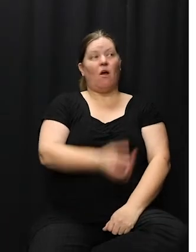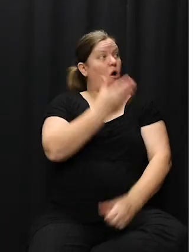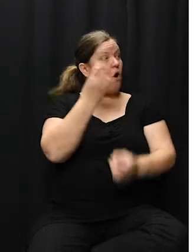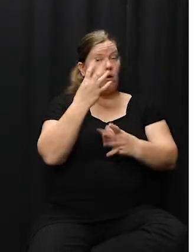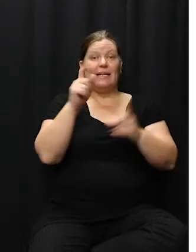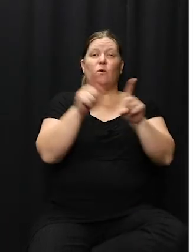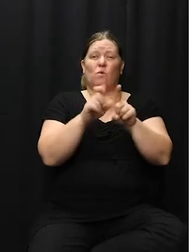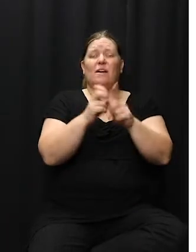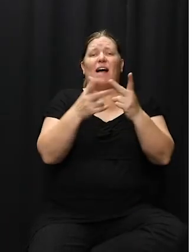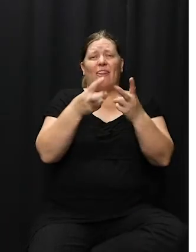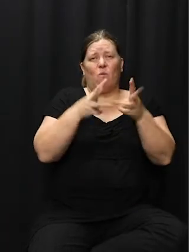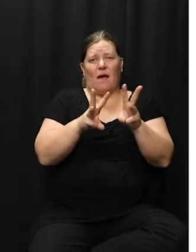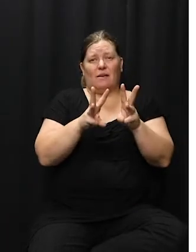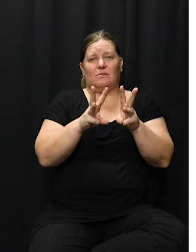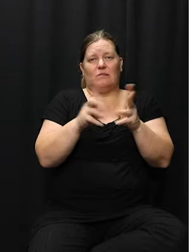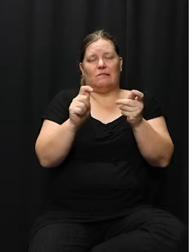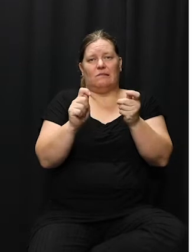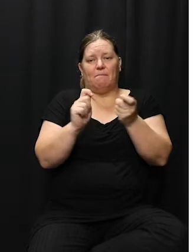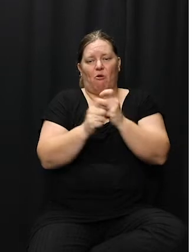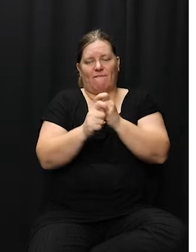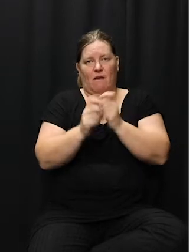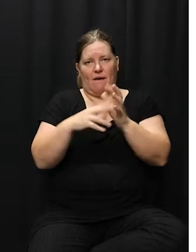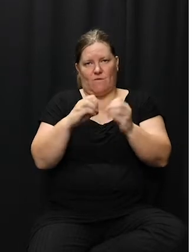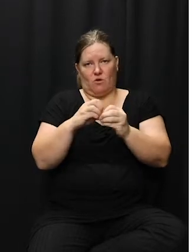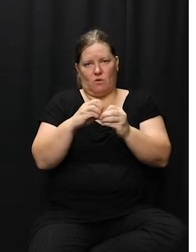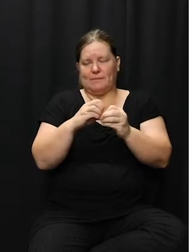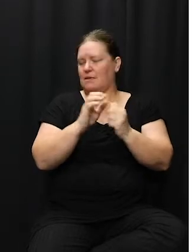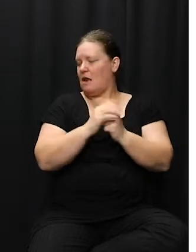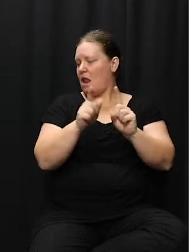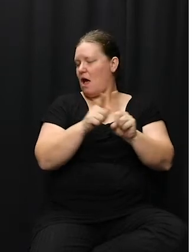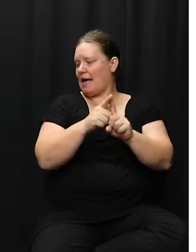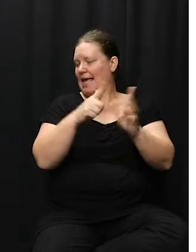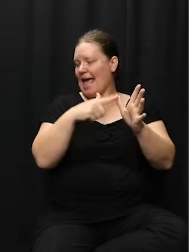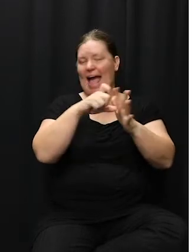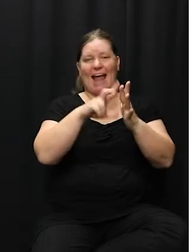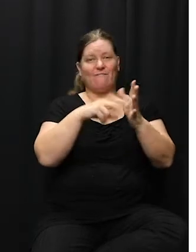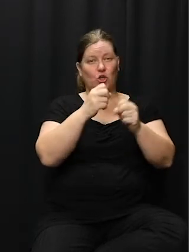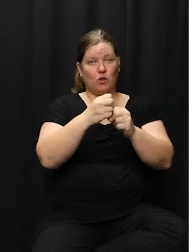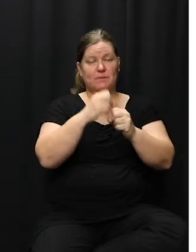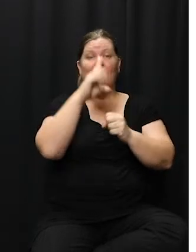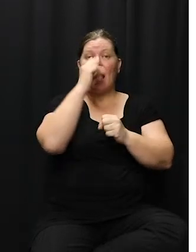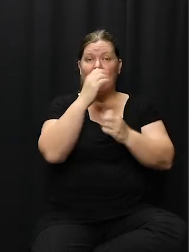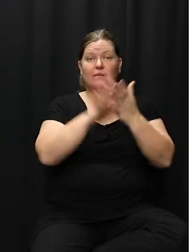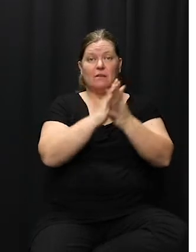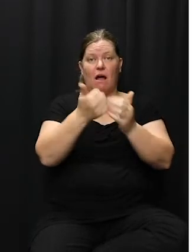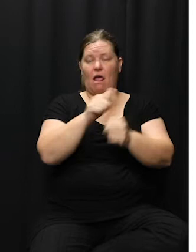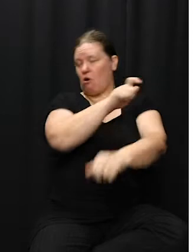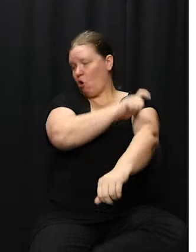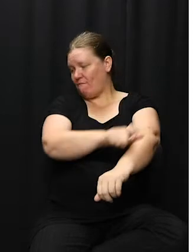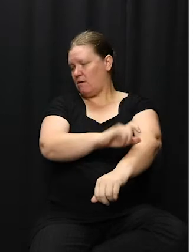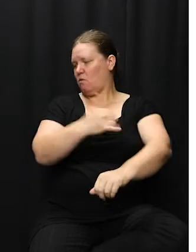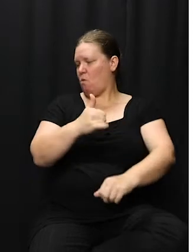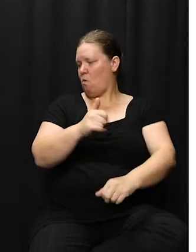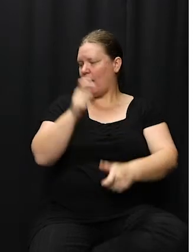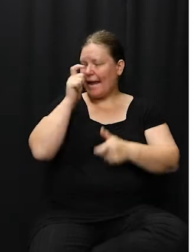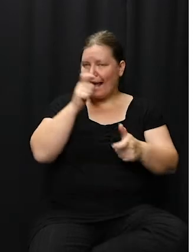Auslan also has other ways that it can modify verbs. So for example, adverbs. You can sign things like confident or